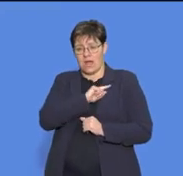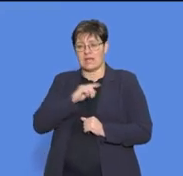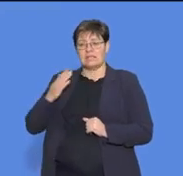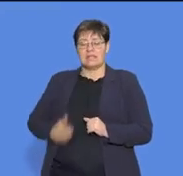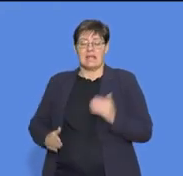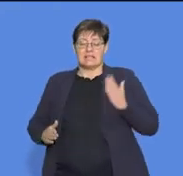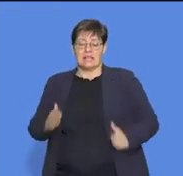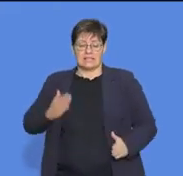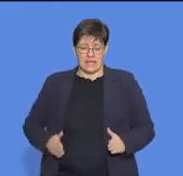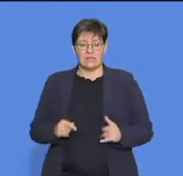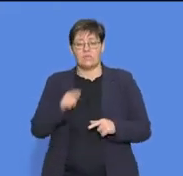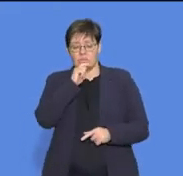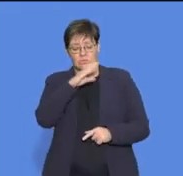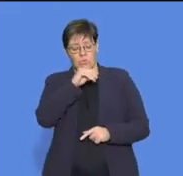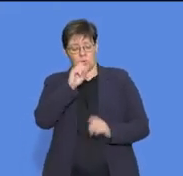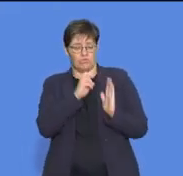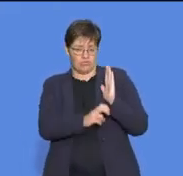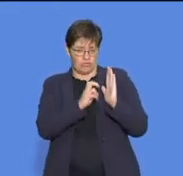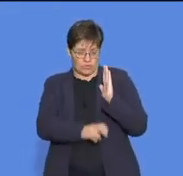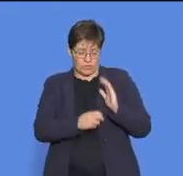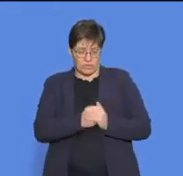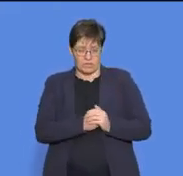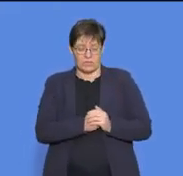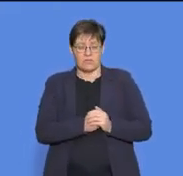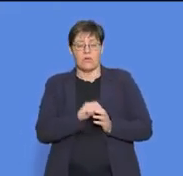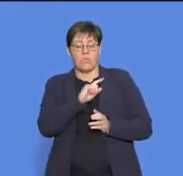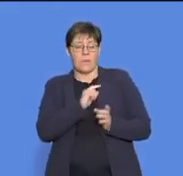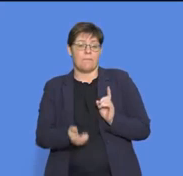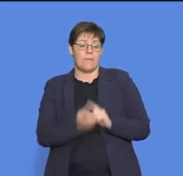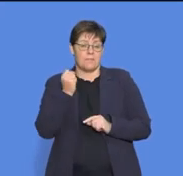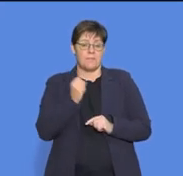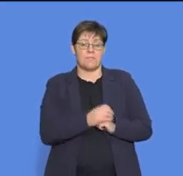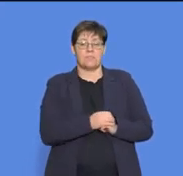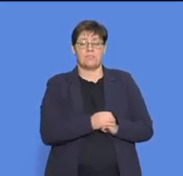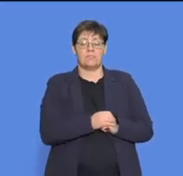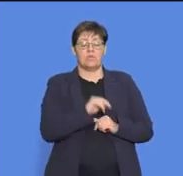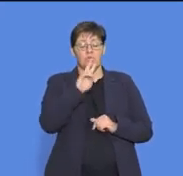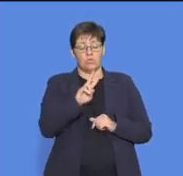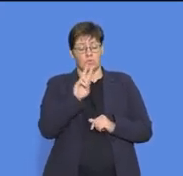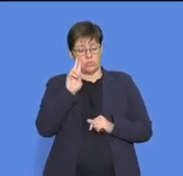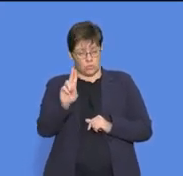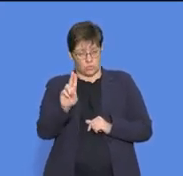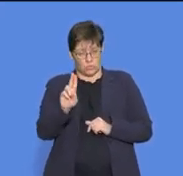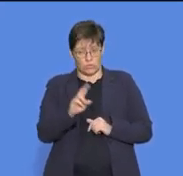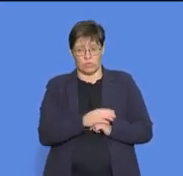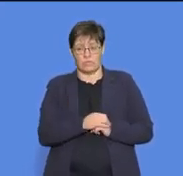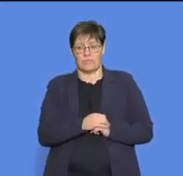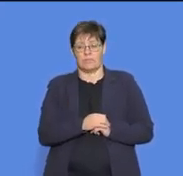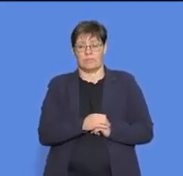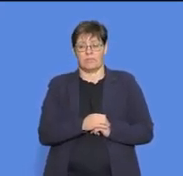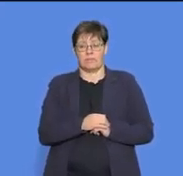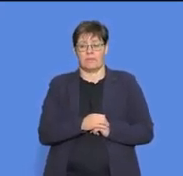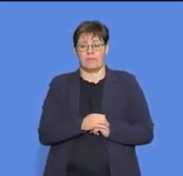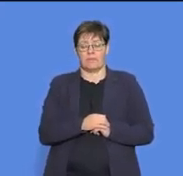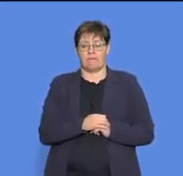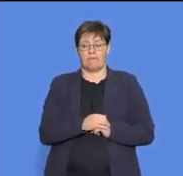use, because we have side, side, side, we can use cos rule to find U2. And remember, because we're finding U2, we're going to start